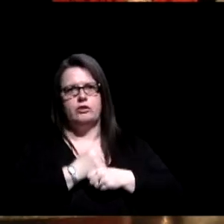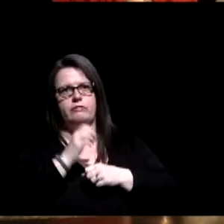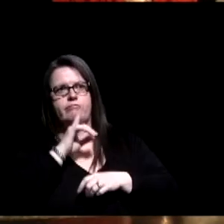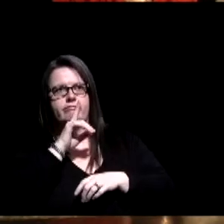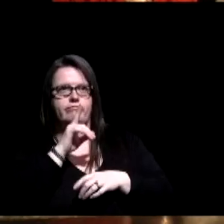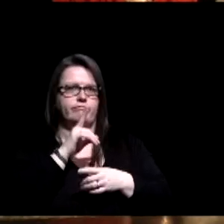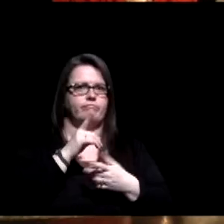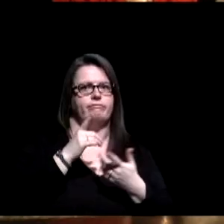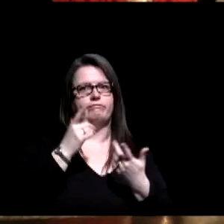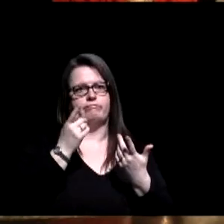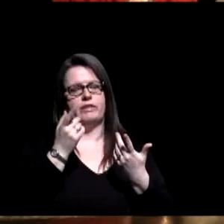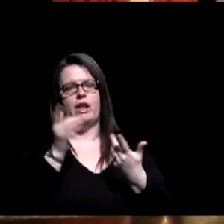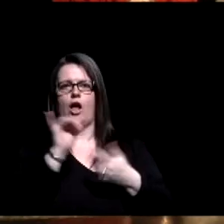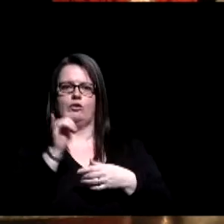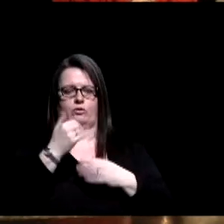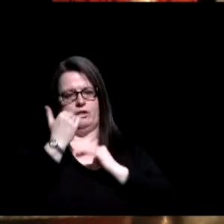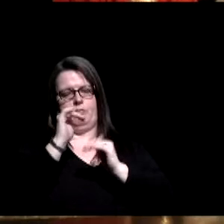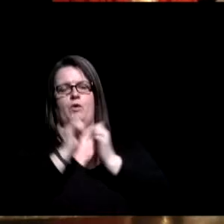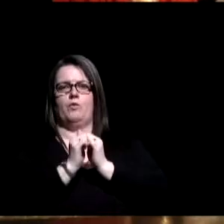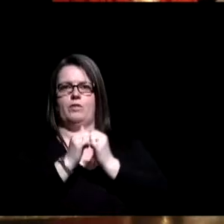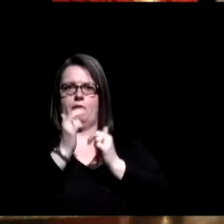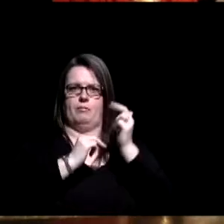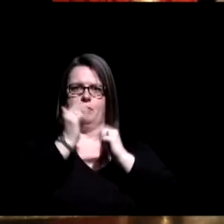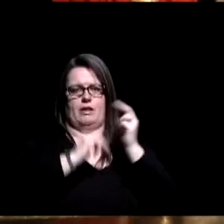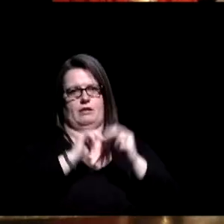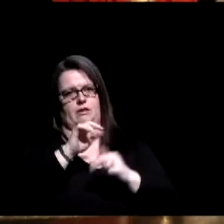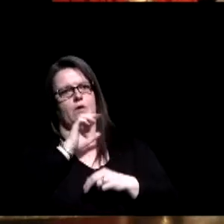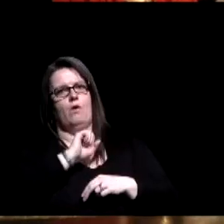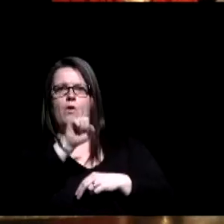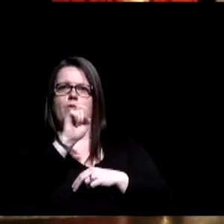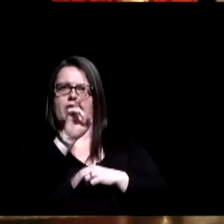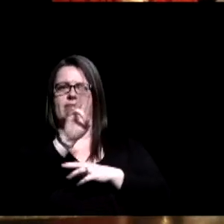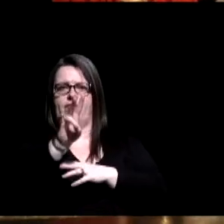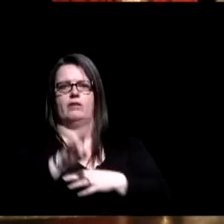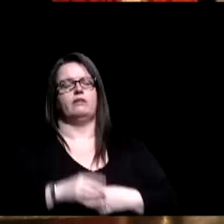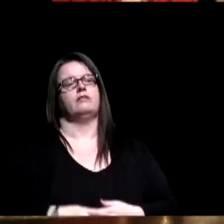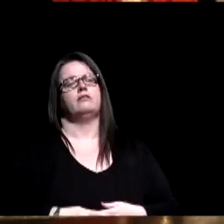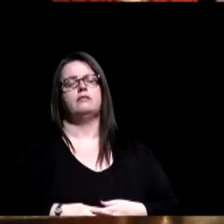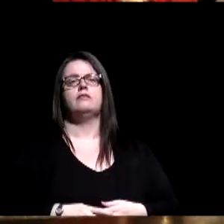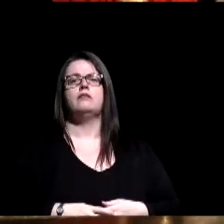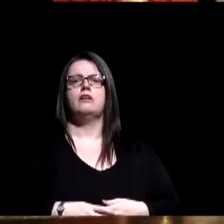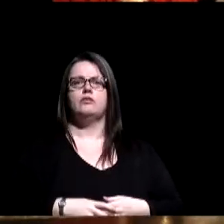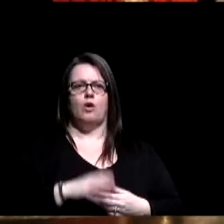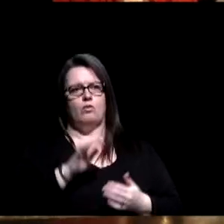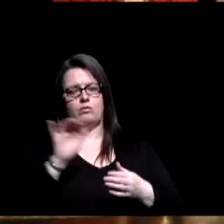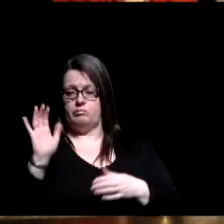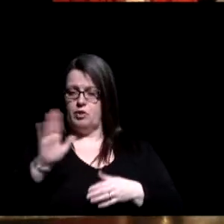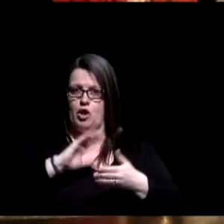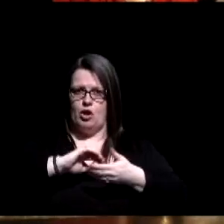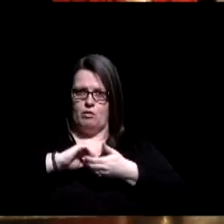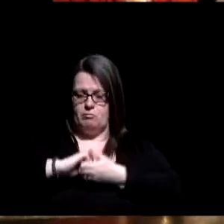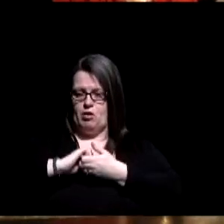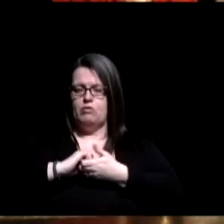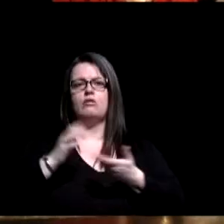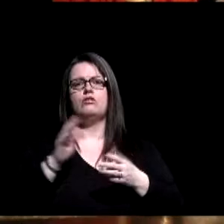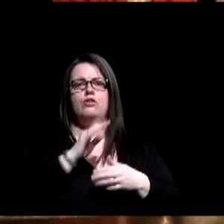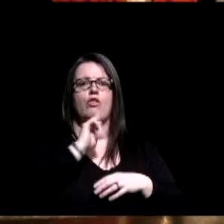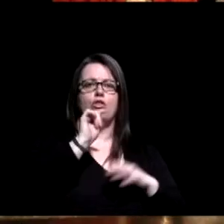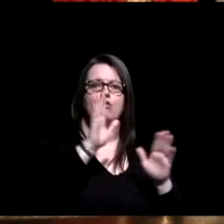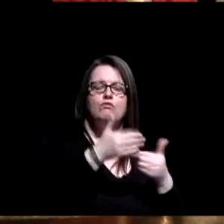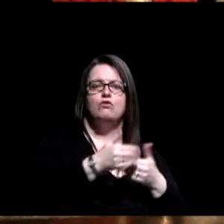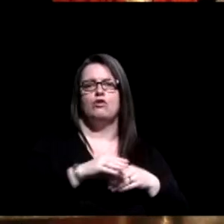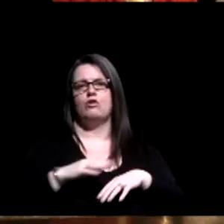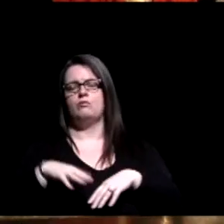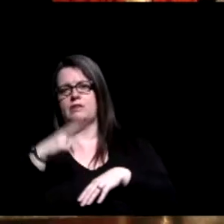170 years old. Along with partners including the Rooms, the House of Assembly, Newfoundland Public